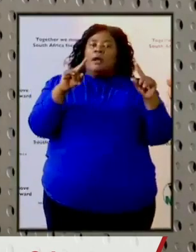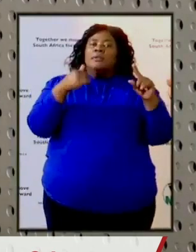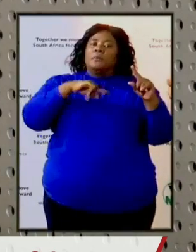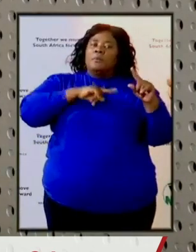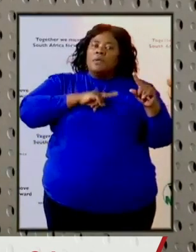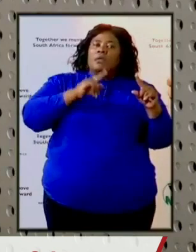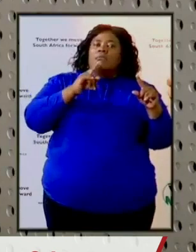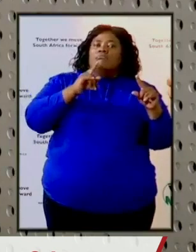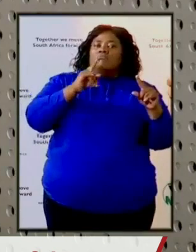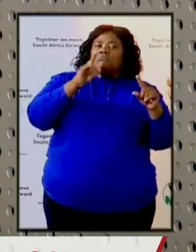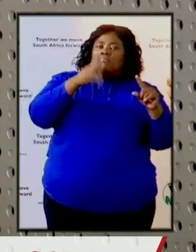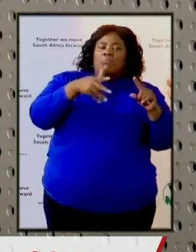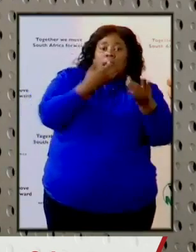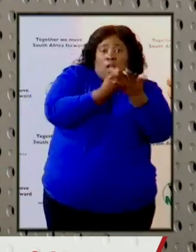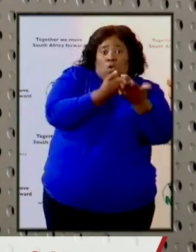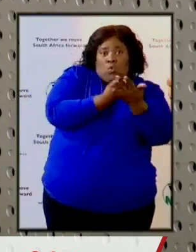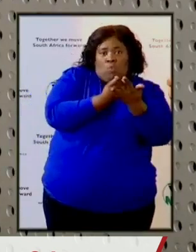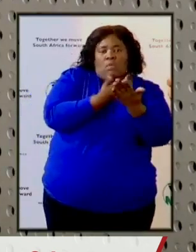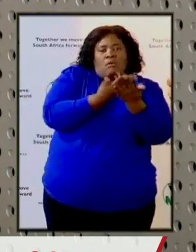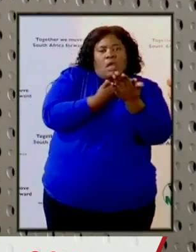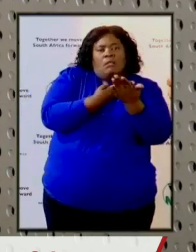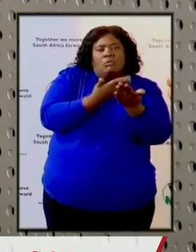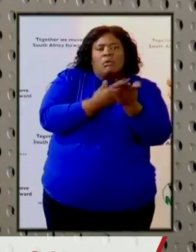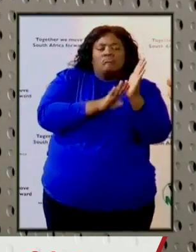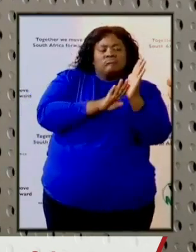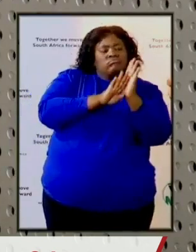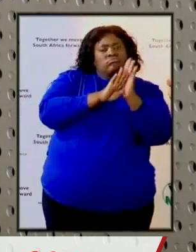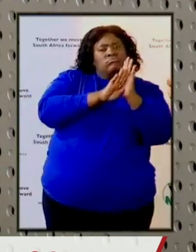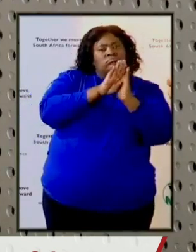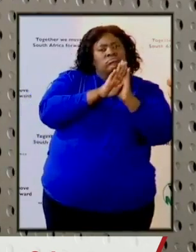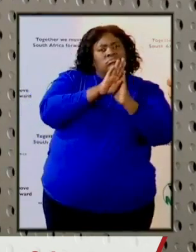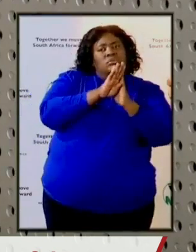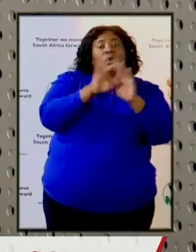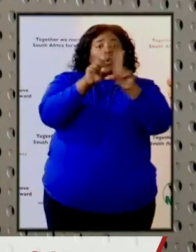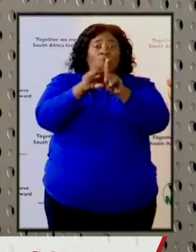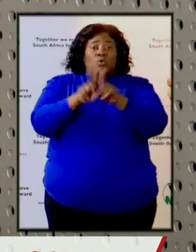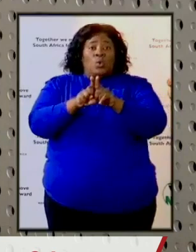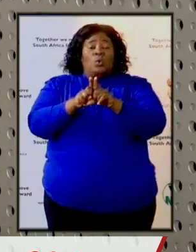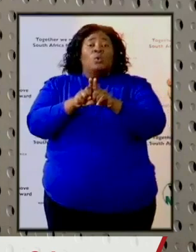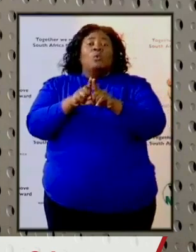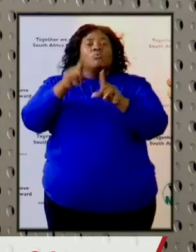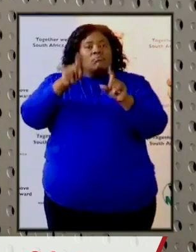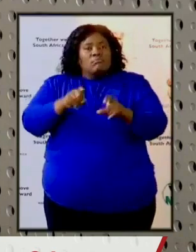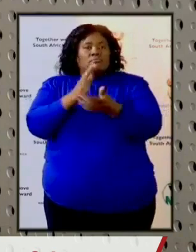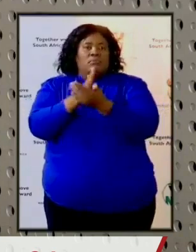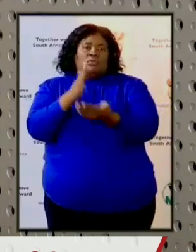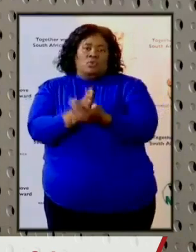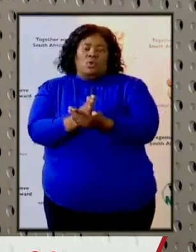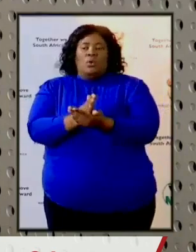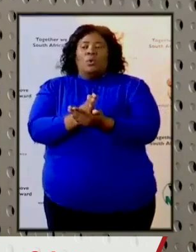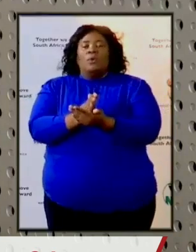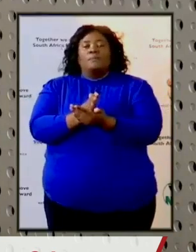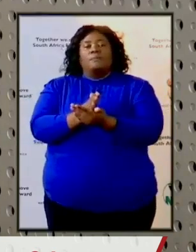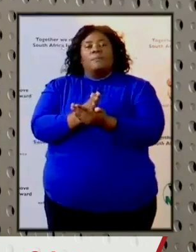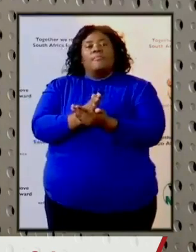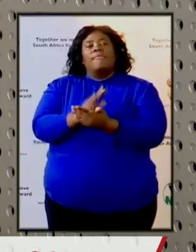allow the economy to function whilst at the same time taking precautions to make sure